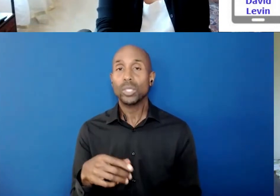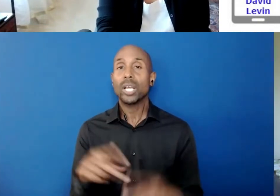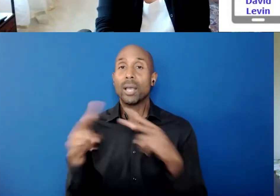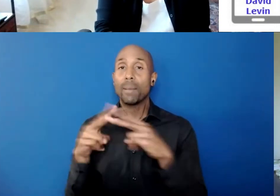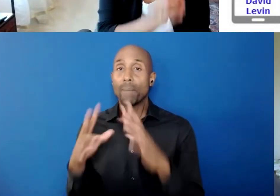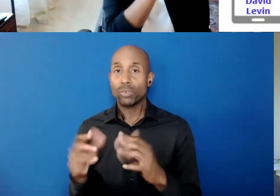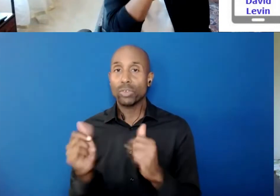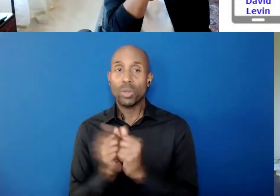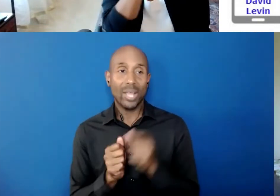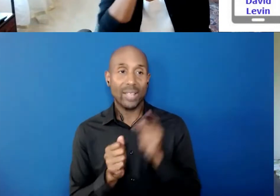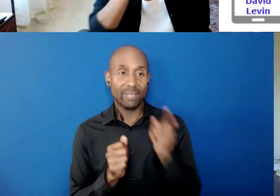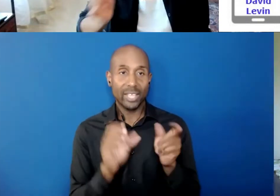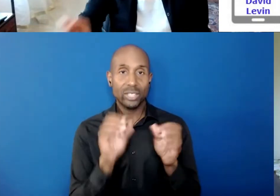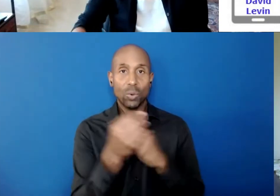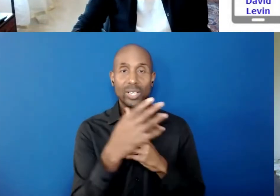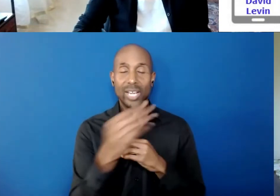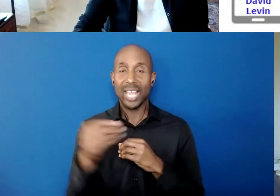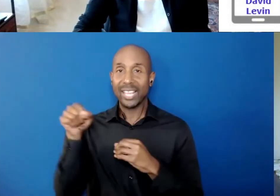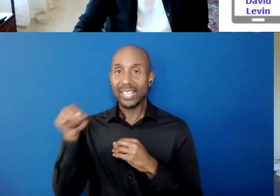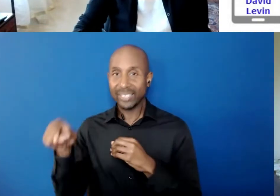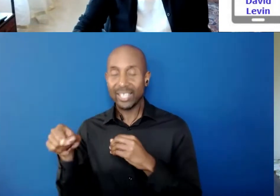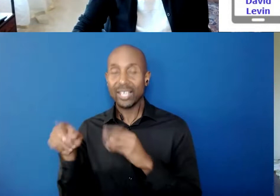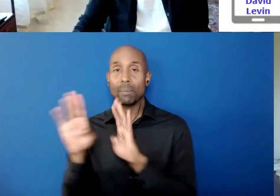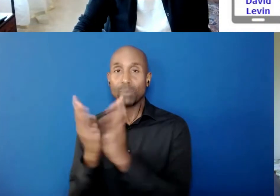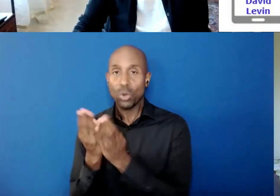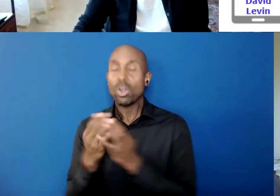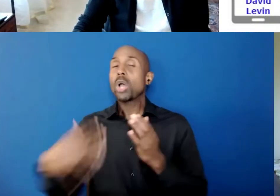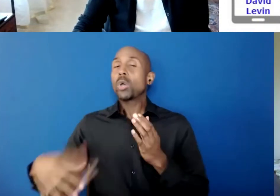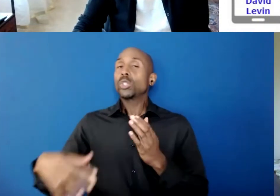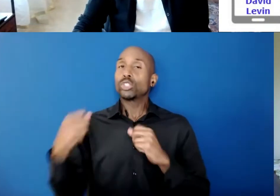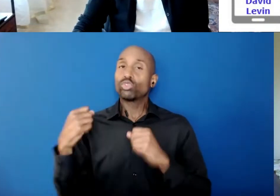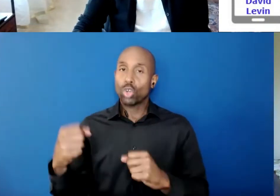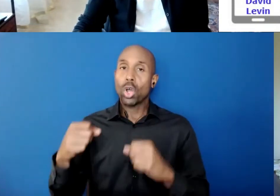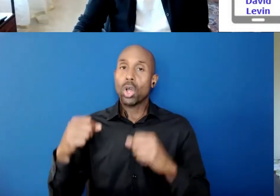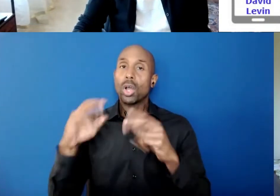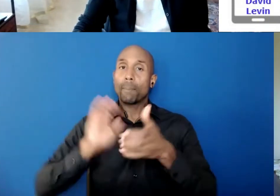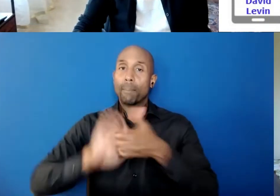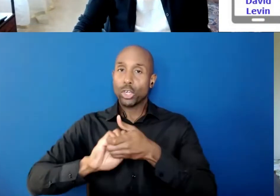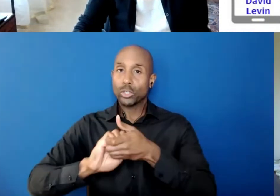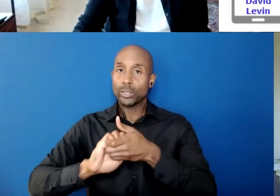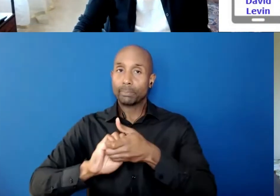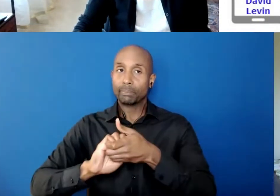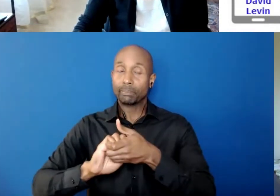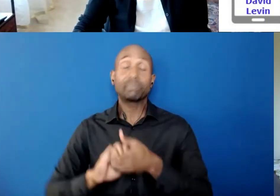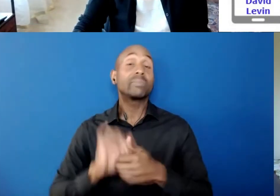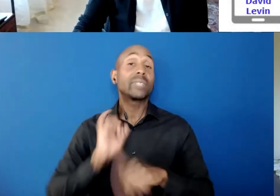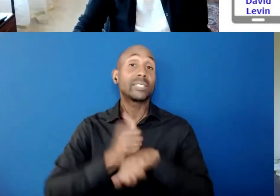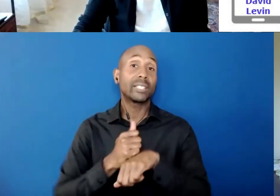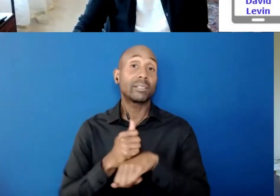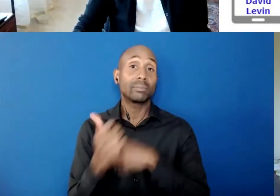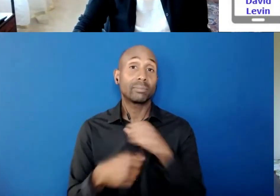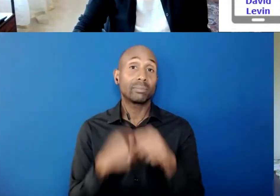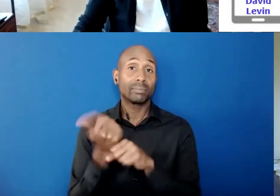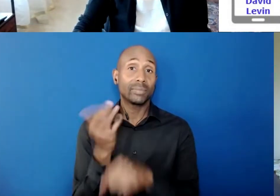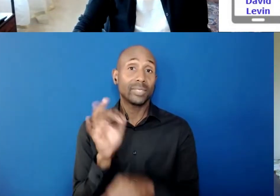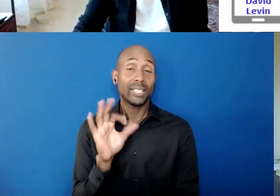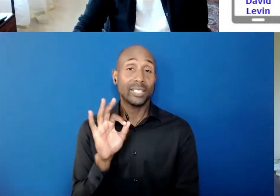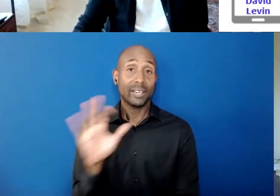So we started in 1995, and I think the clearinghouse has